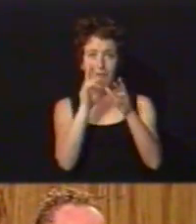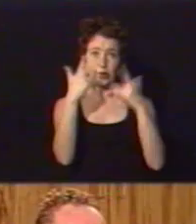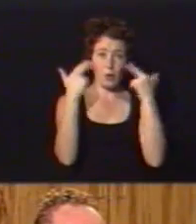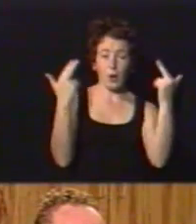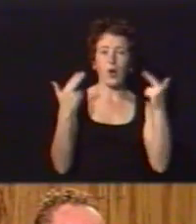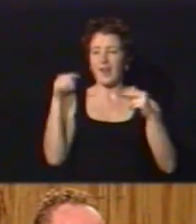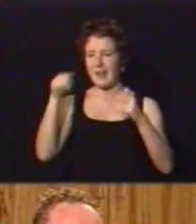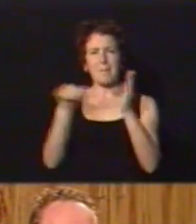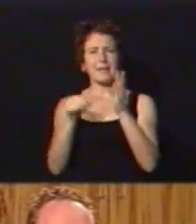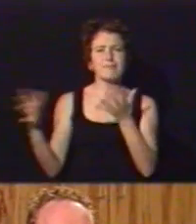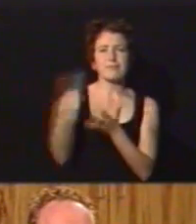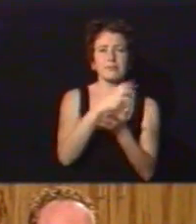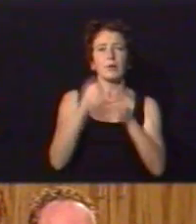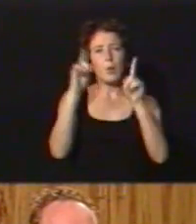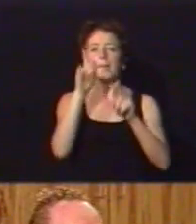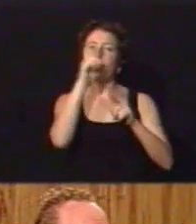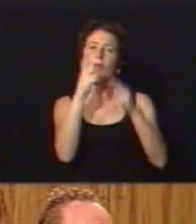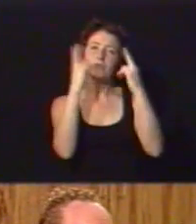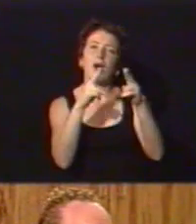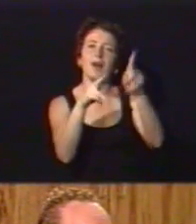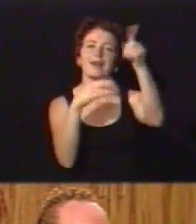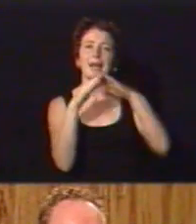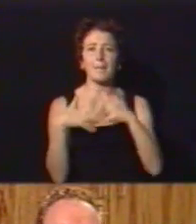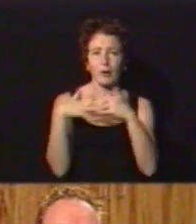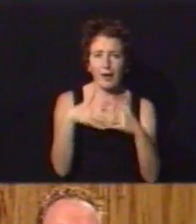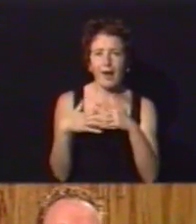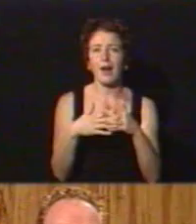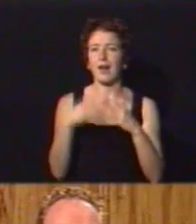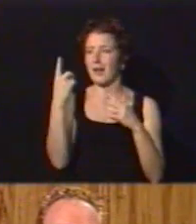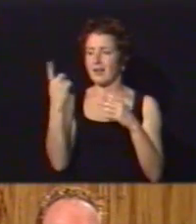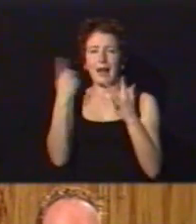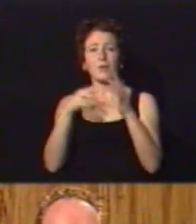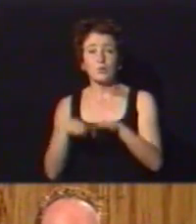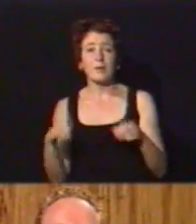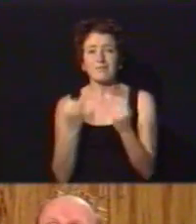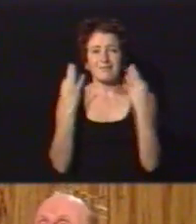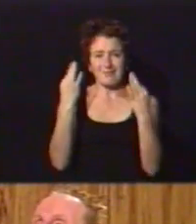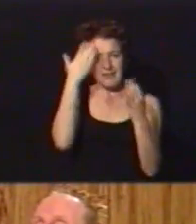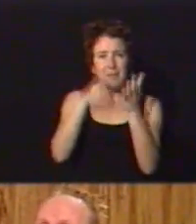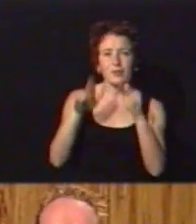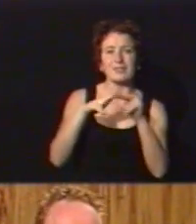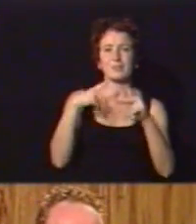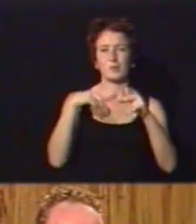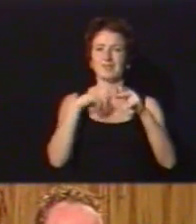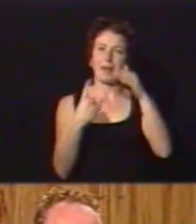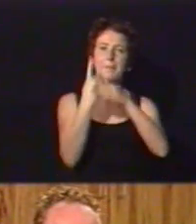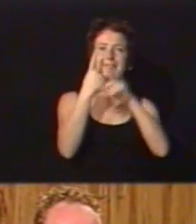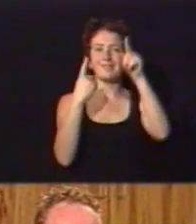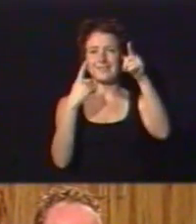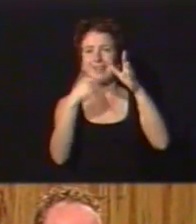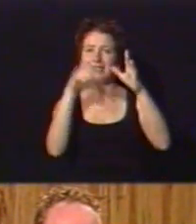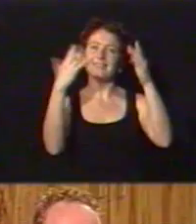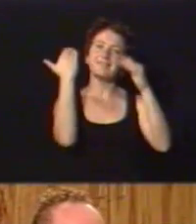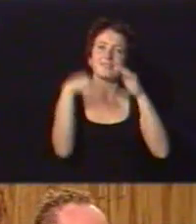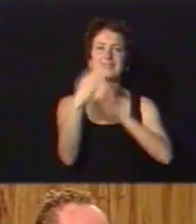for the victims of the USA, and it's actually for the orphan children's, is Madonna donated all of her proceeds from one of her